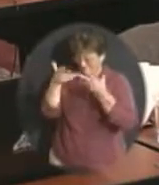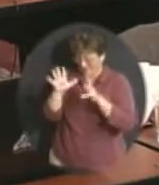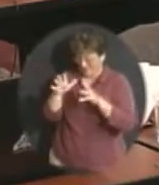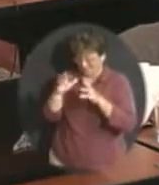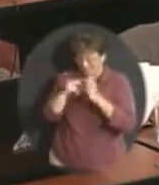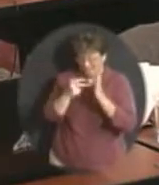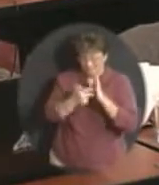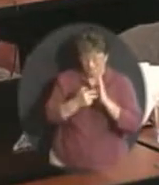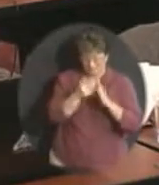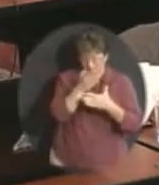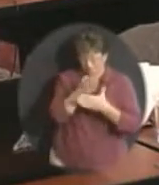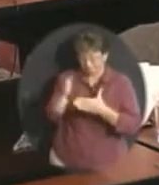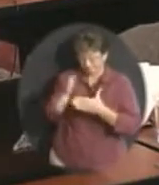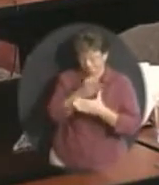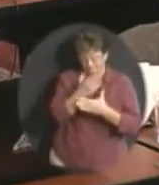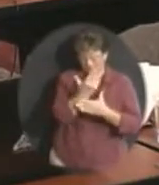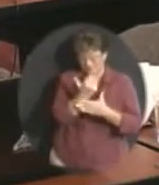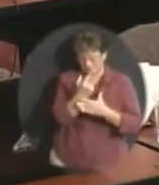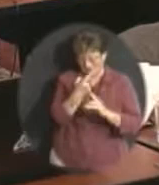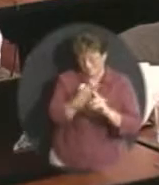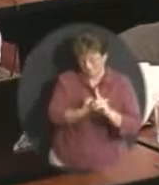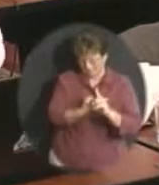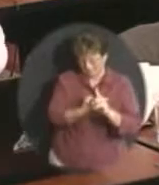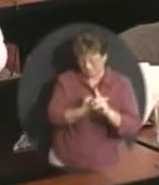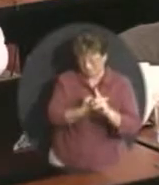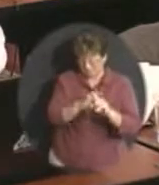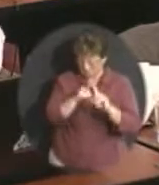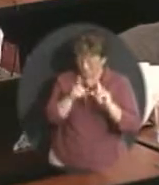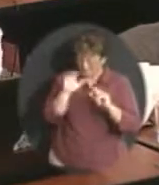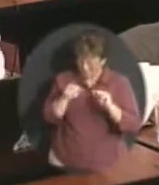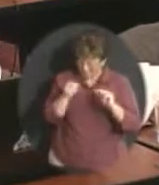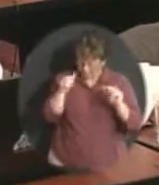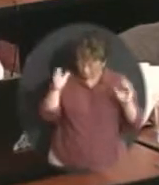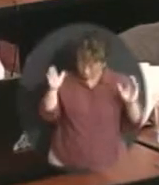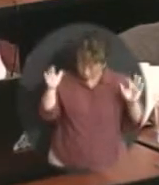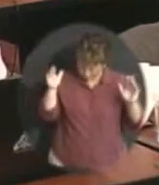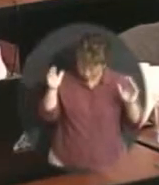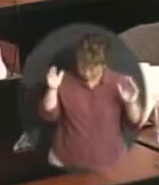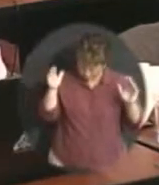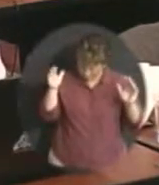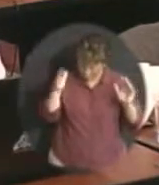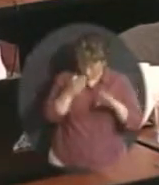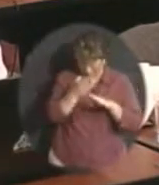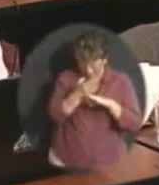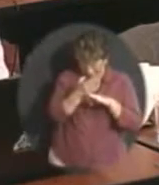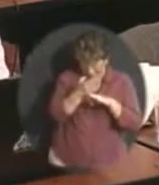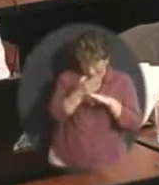a construction manager, we can fine tune that schedule a little bit, but that's our current estimate.